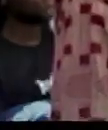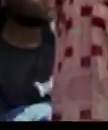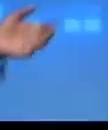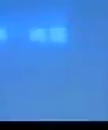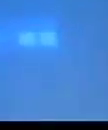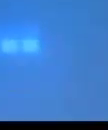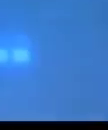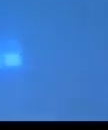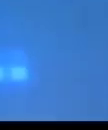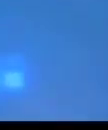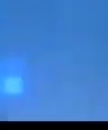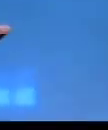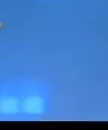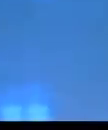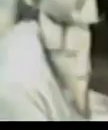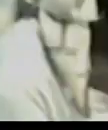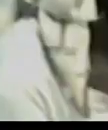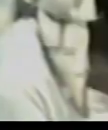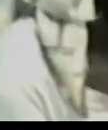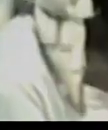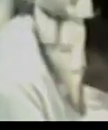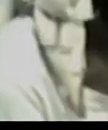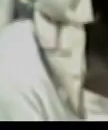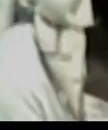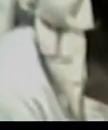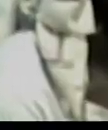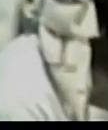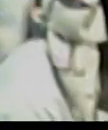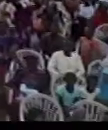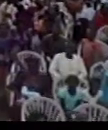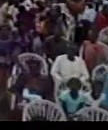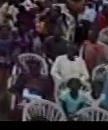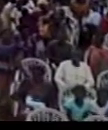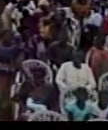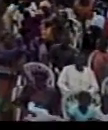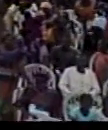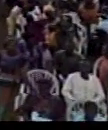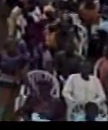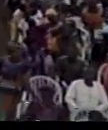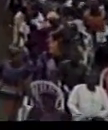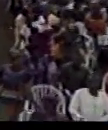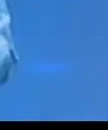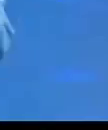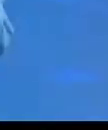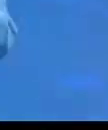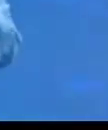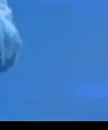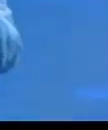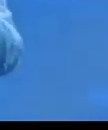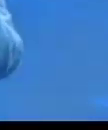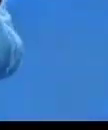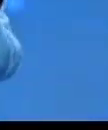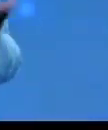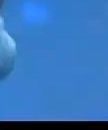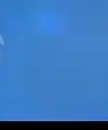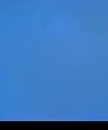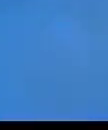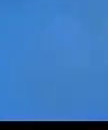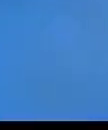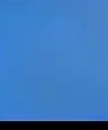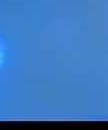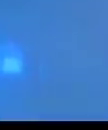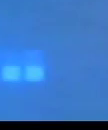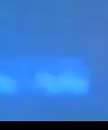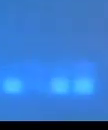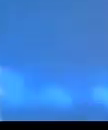Lord Jesus Christ. Because however good you are, however generous you are, however